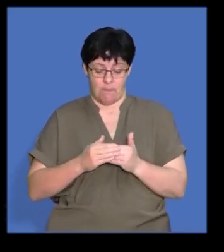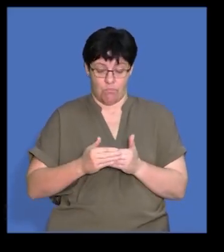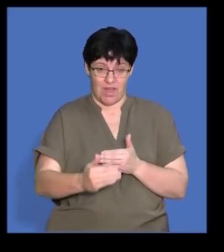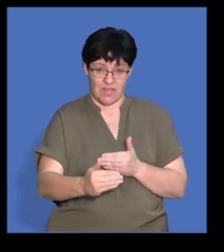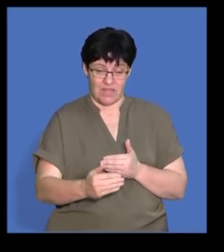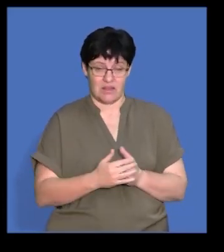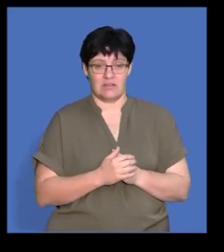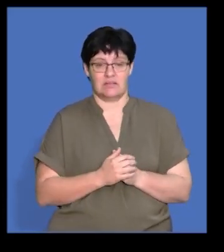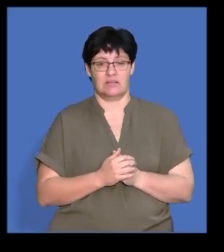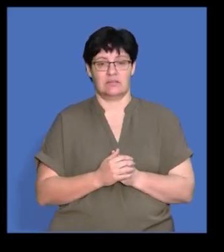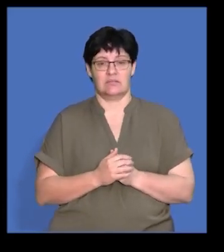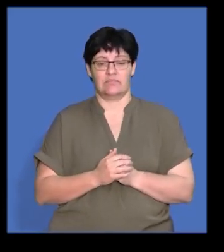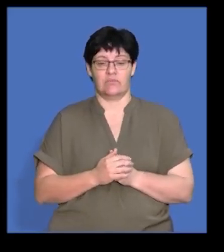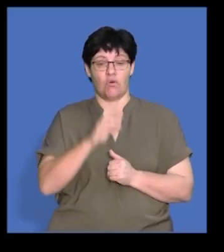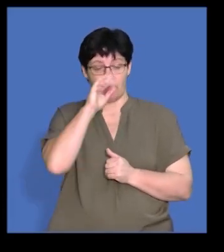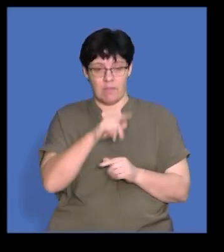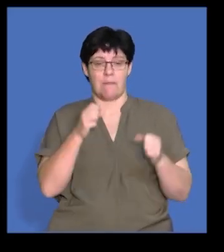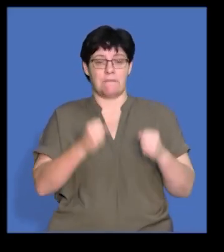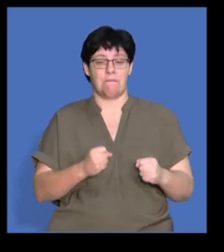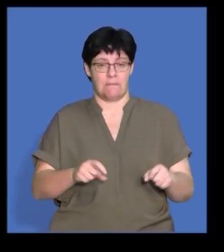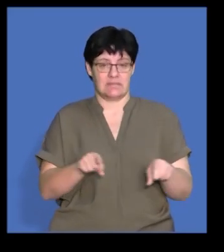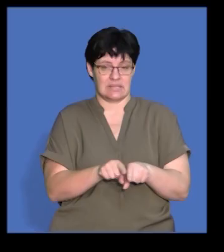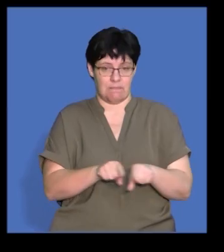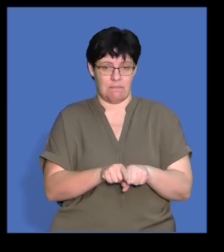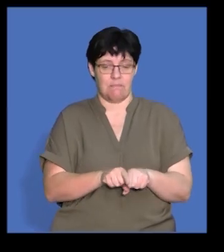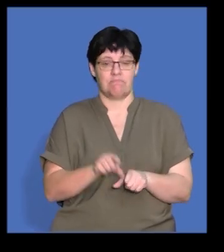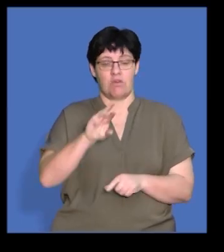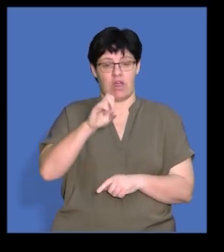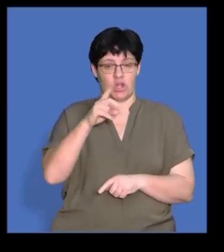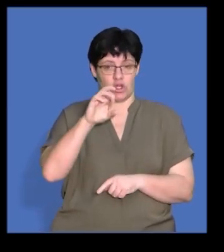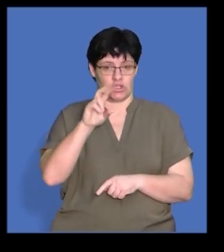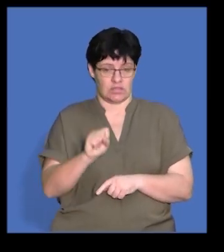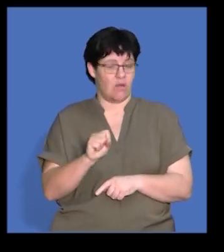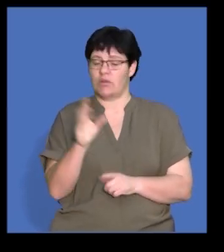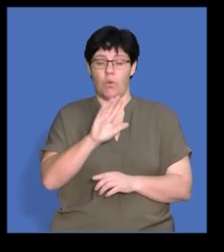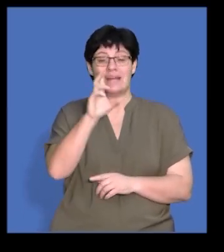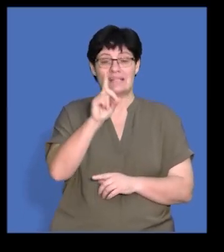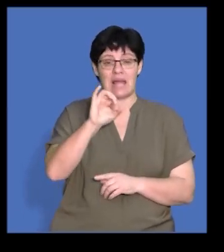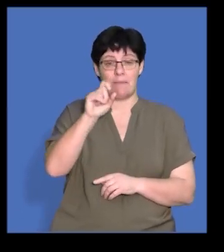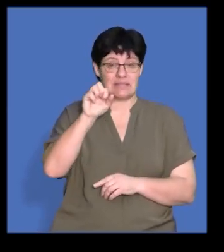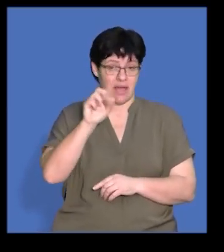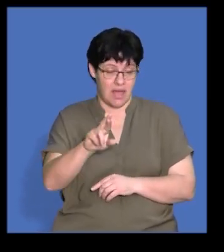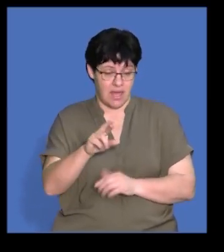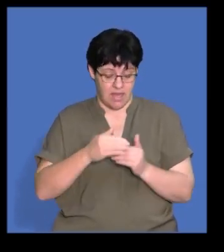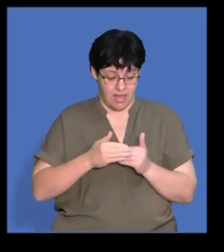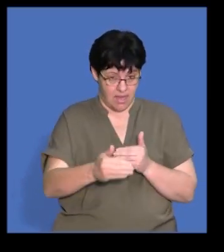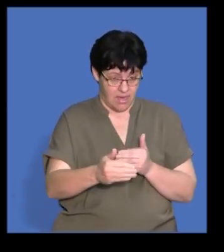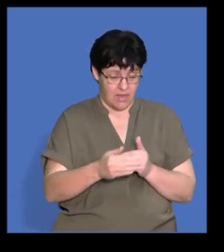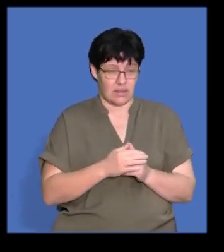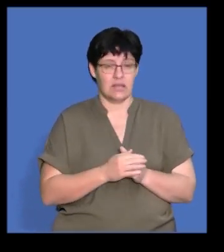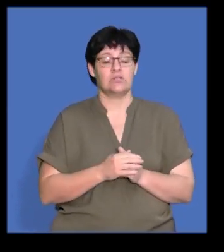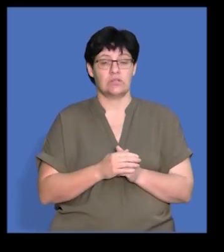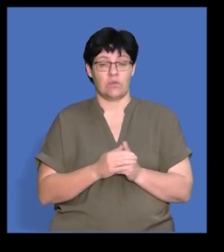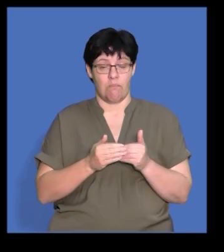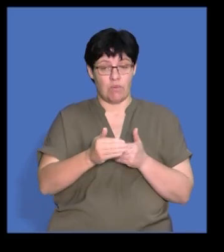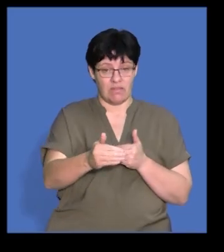breadth, okay? And remember, it's the same. It's going to be my radius, because my diameter, I've got my diameter across. So my